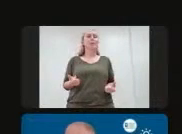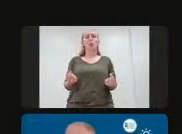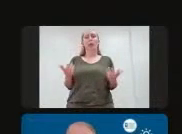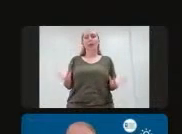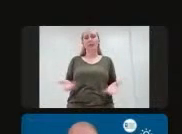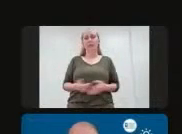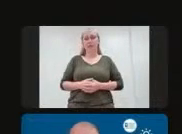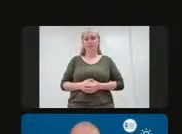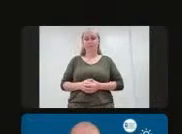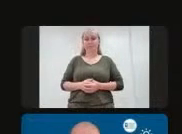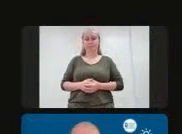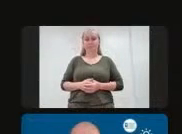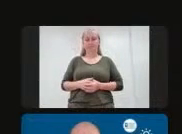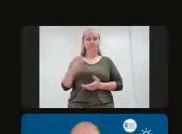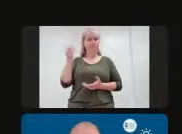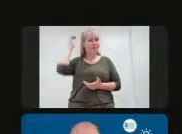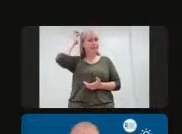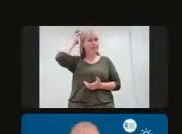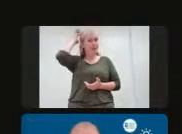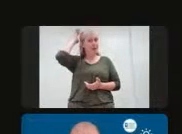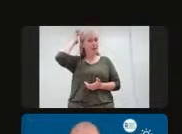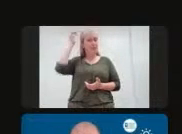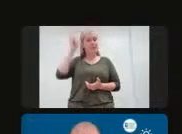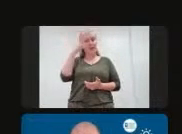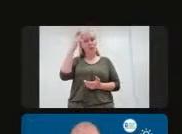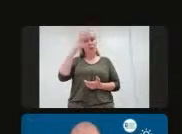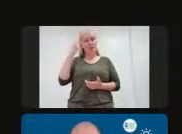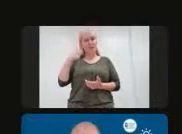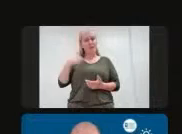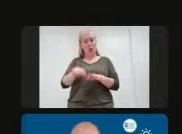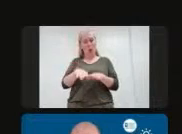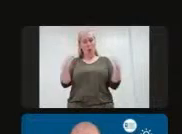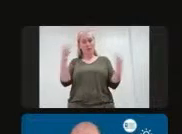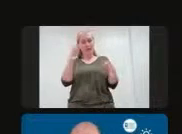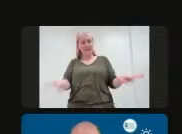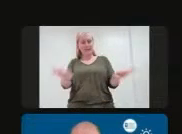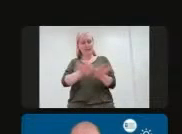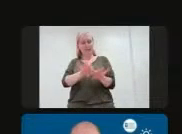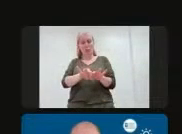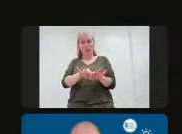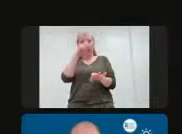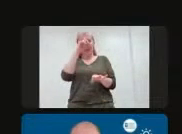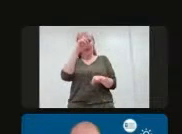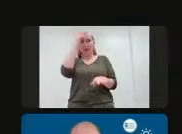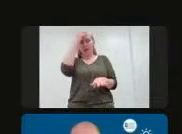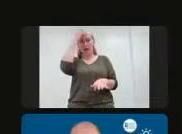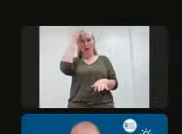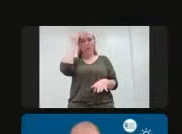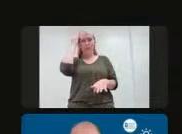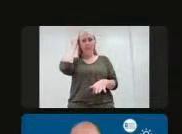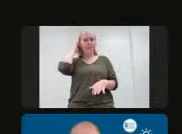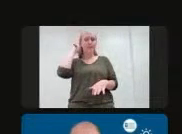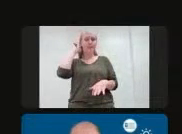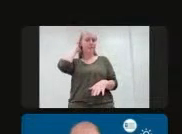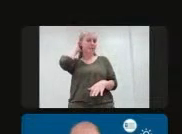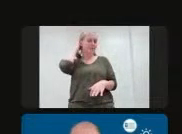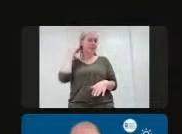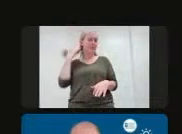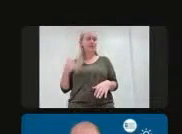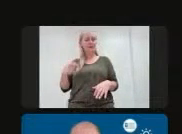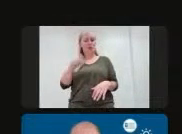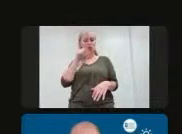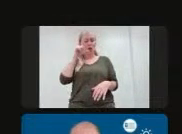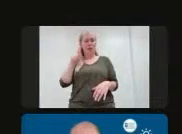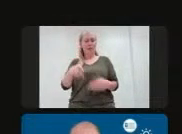then? So that's a reason that kind of openness is important. I really think, you know, there should not be any secrets